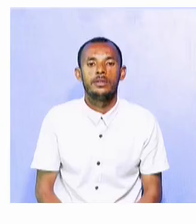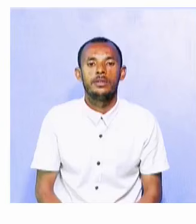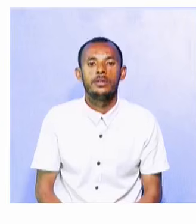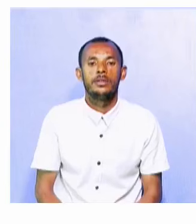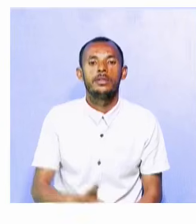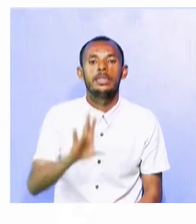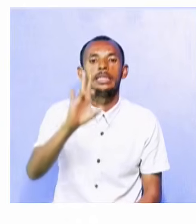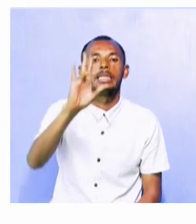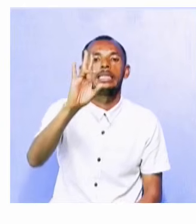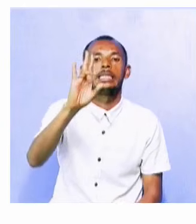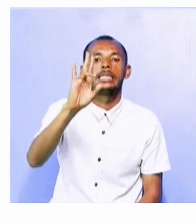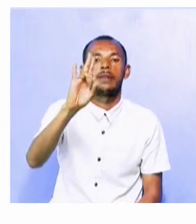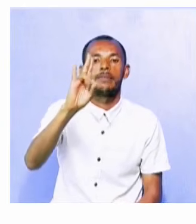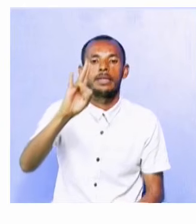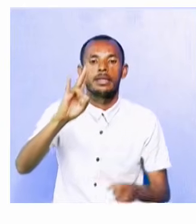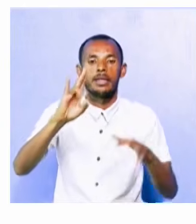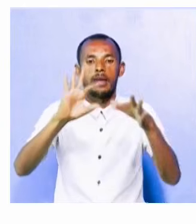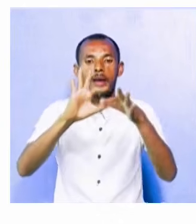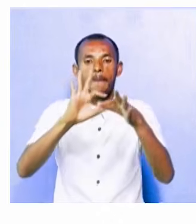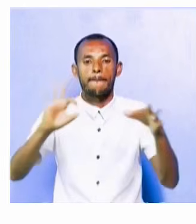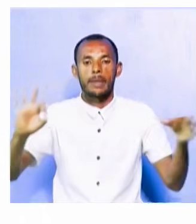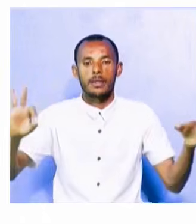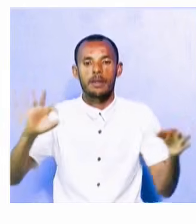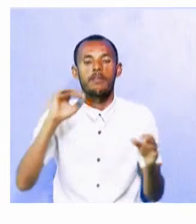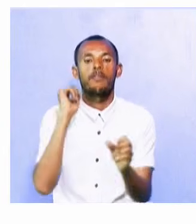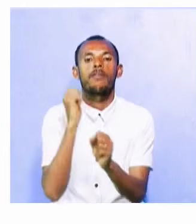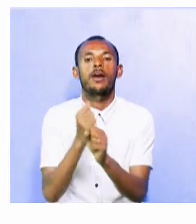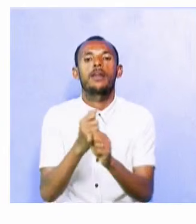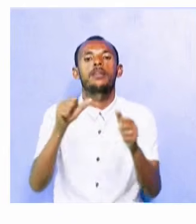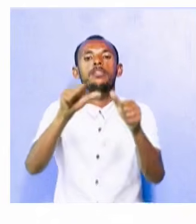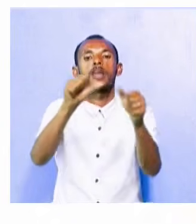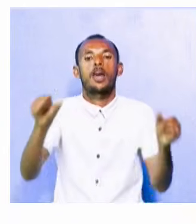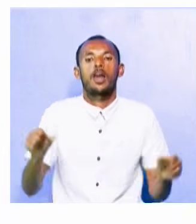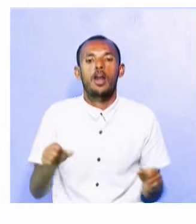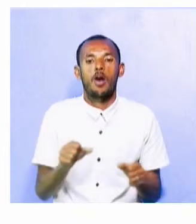7 meters, find the area of the square.